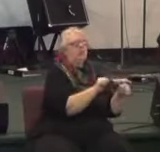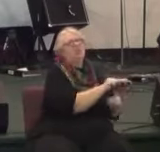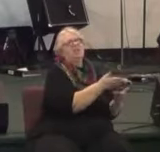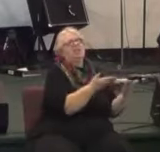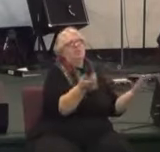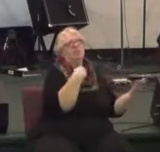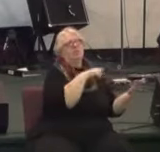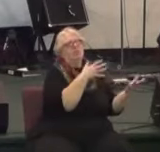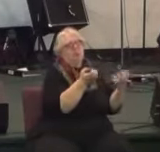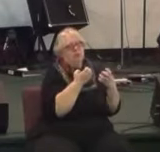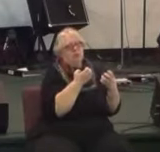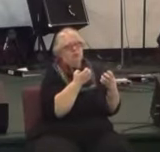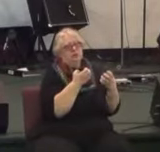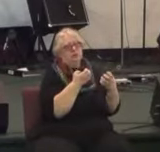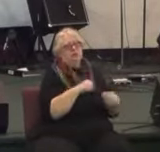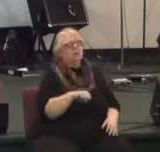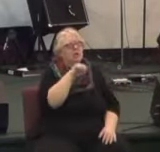I love John Hagee's